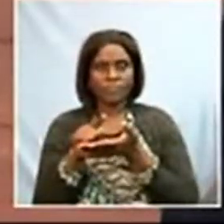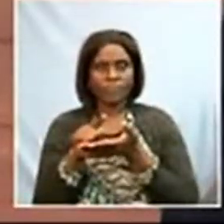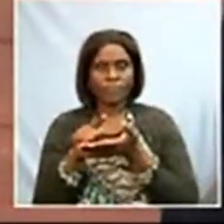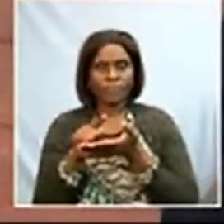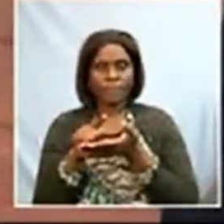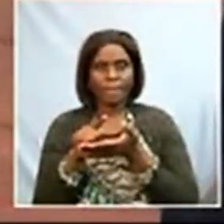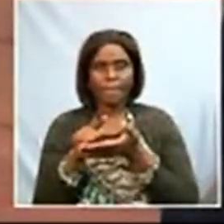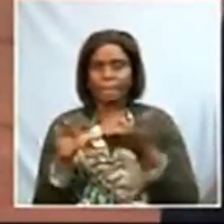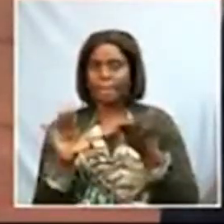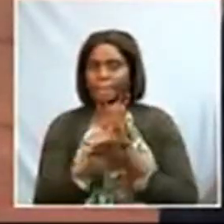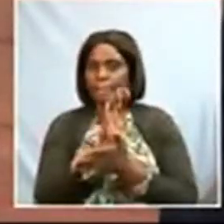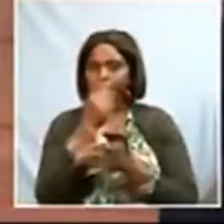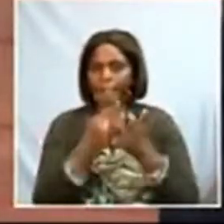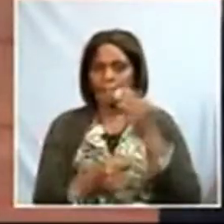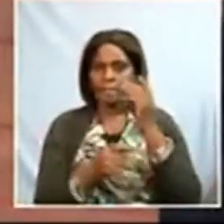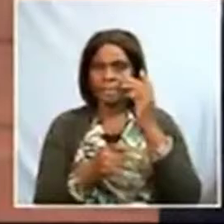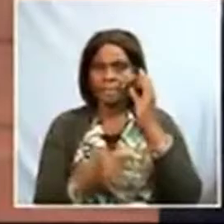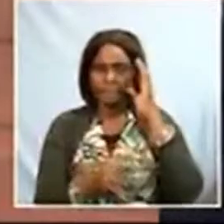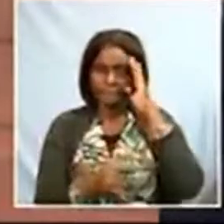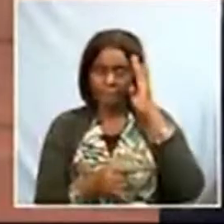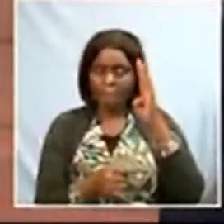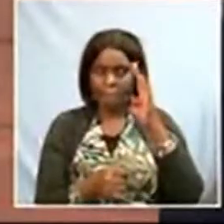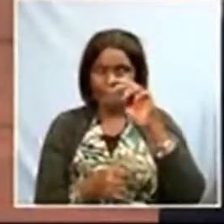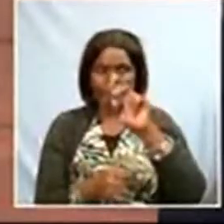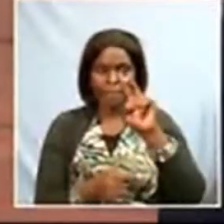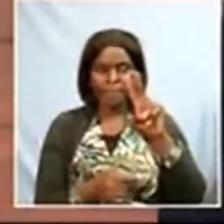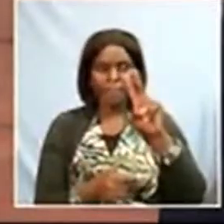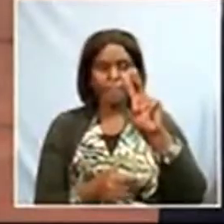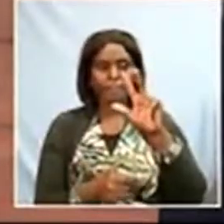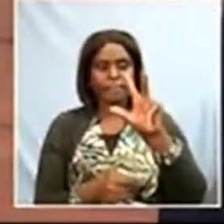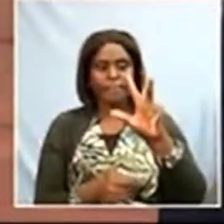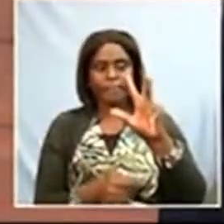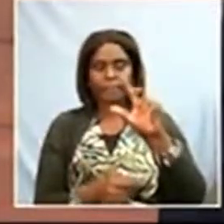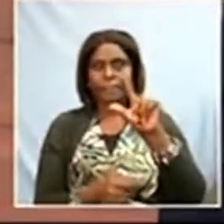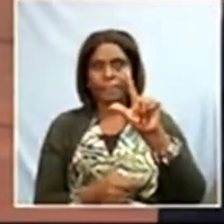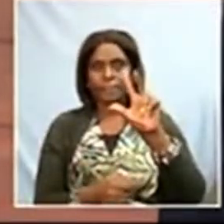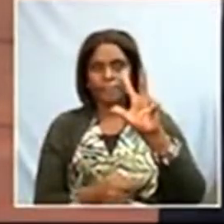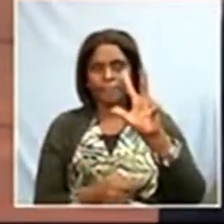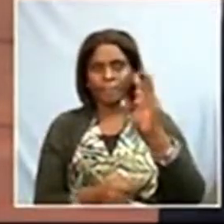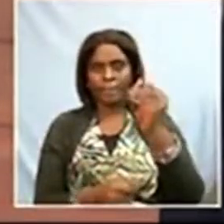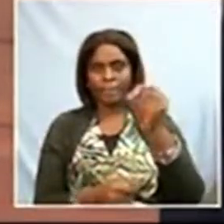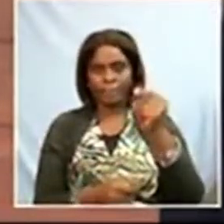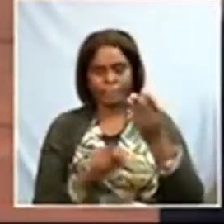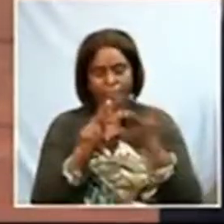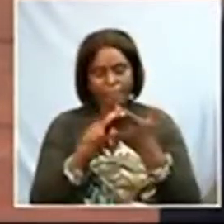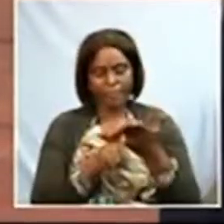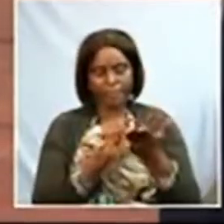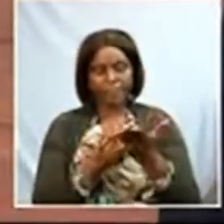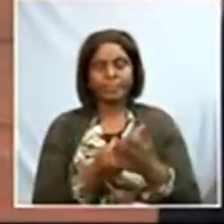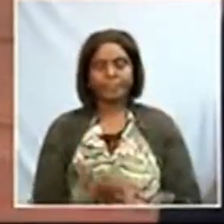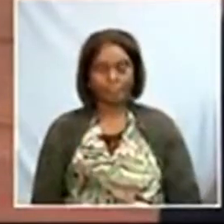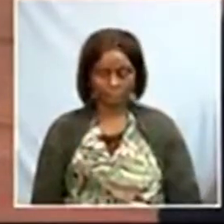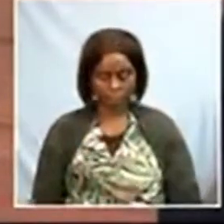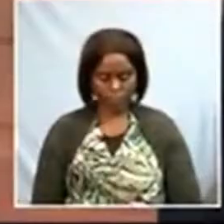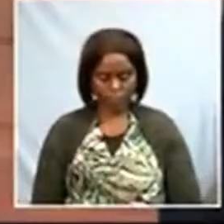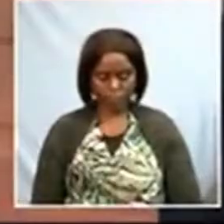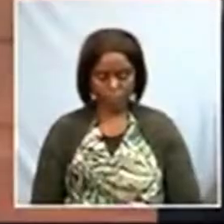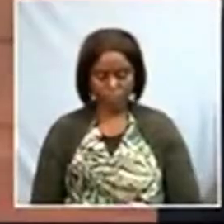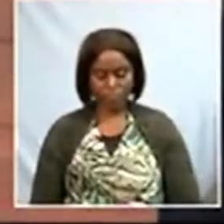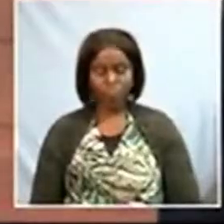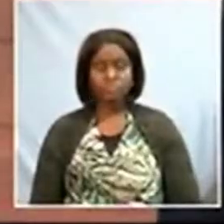You're on page what, sir? Lead us to the page. Page 23. Page 23 on the main report. Yes, Thank main you.